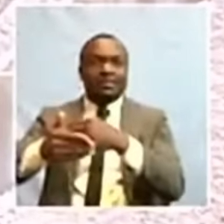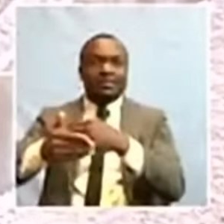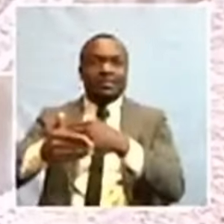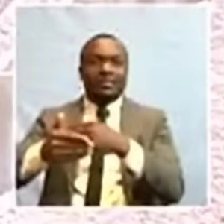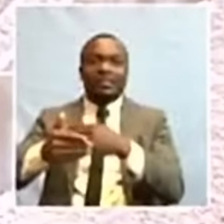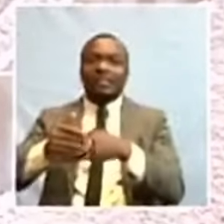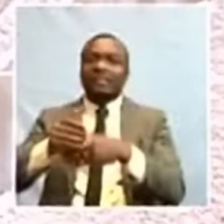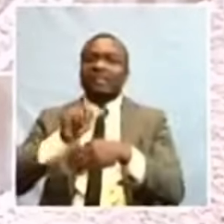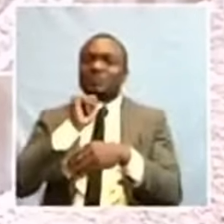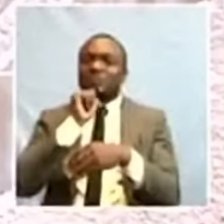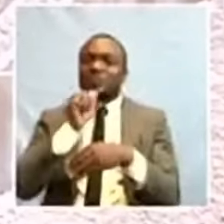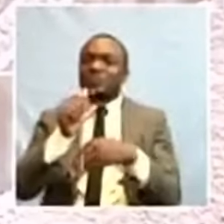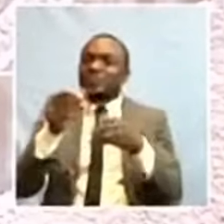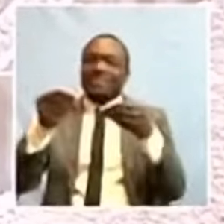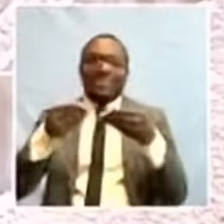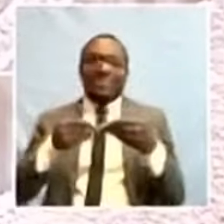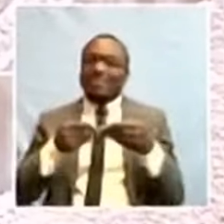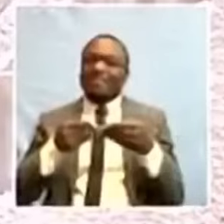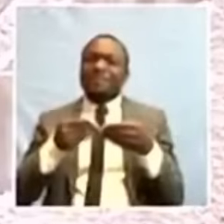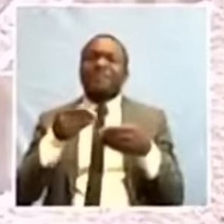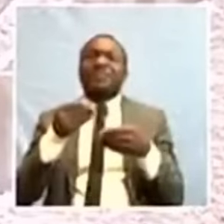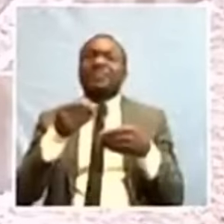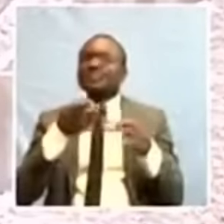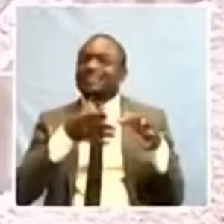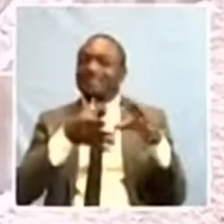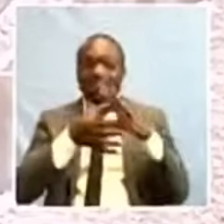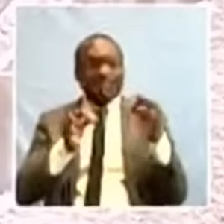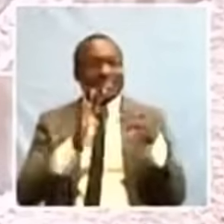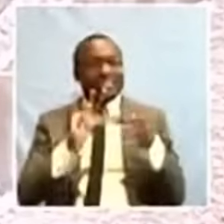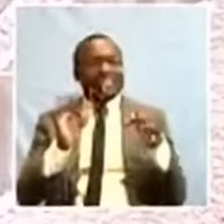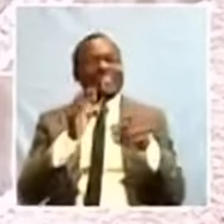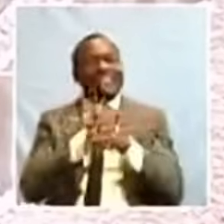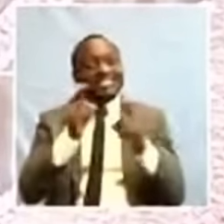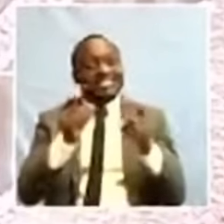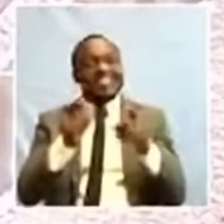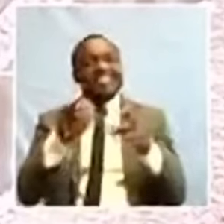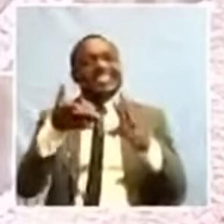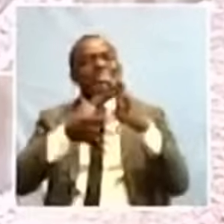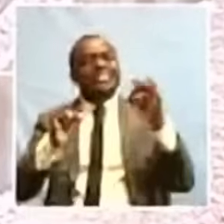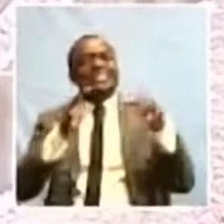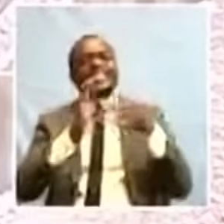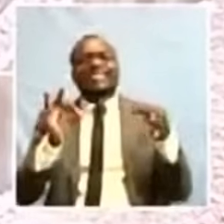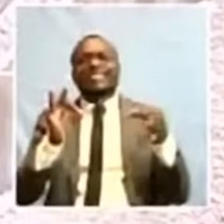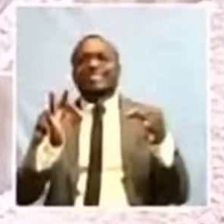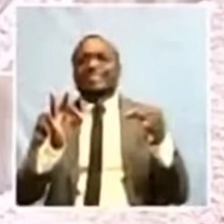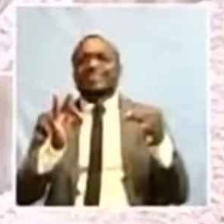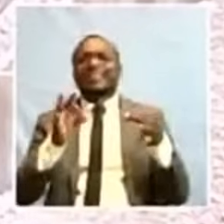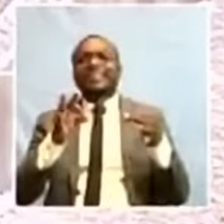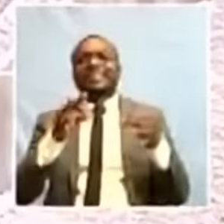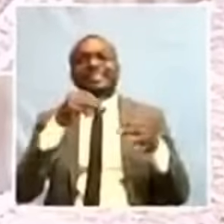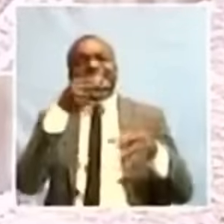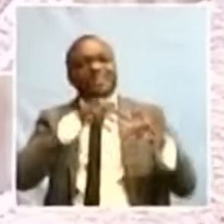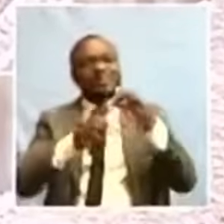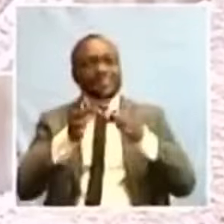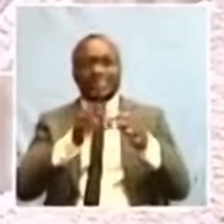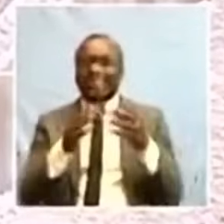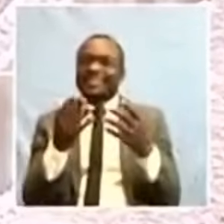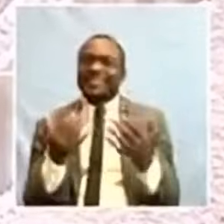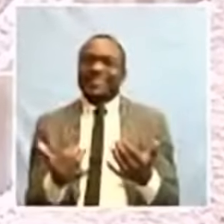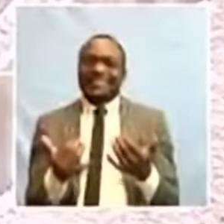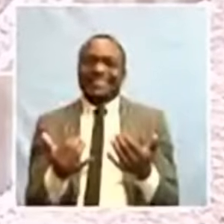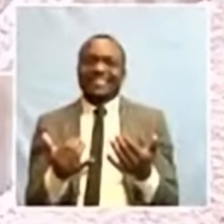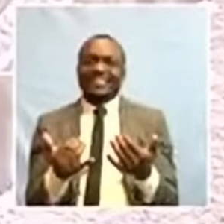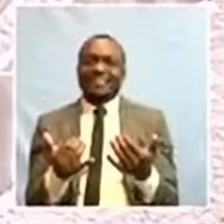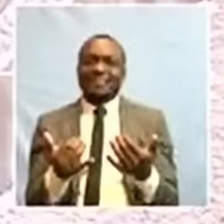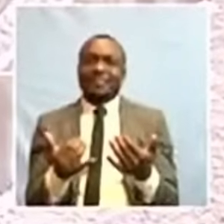give us riddles. Ask the question. Is it a storytelling time or what? The exit